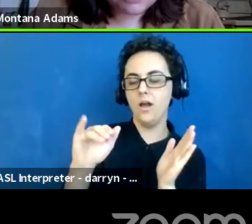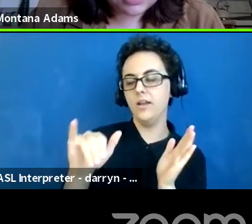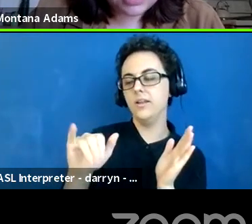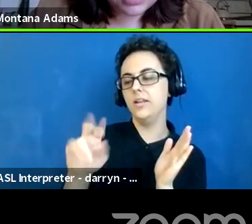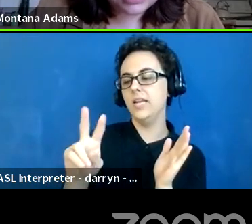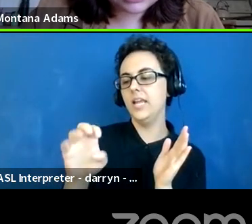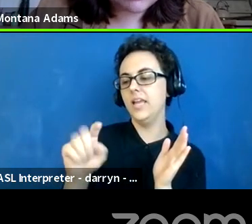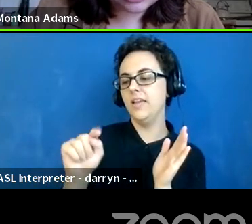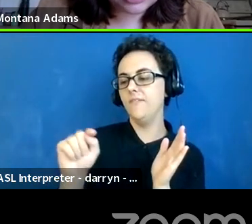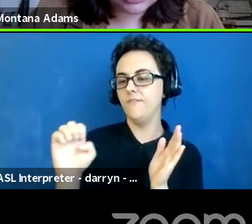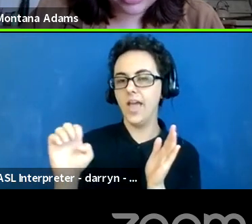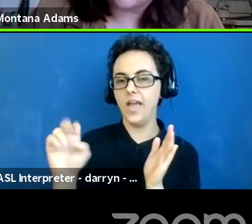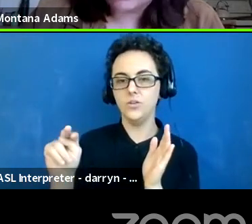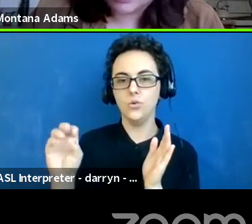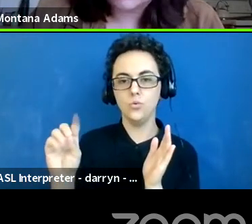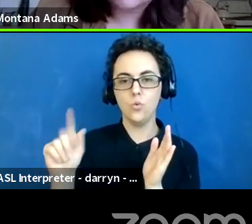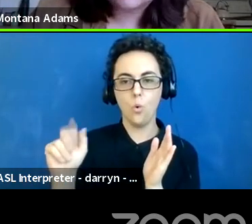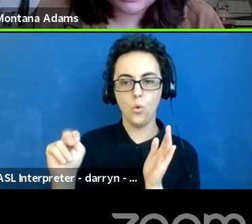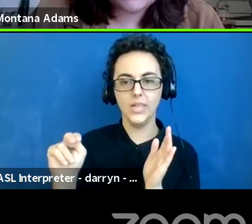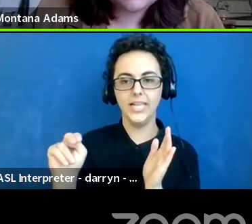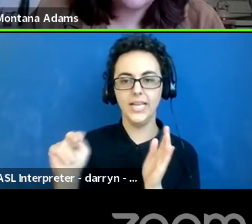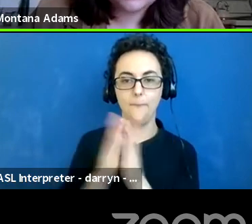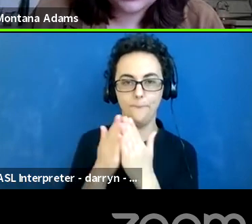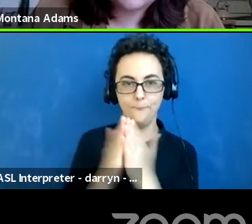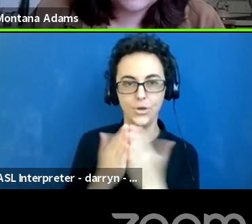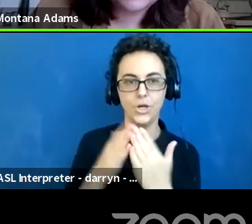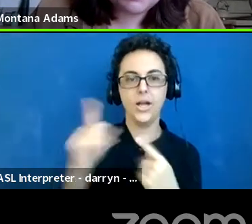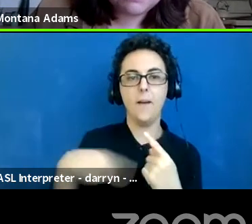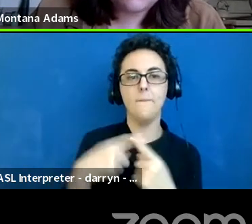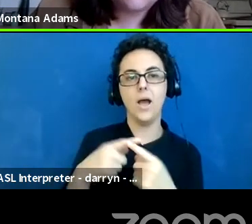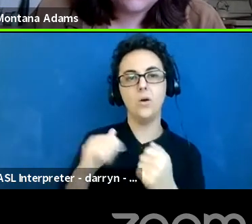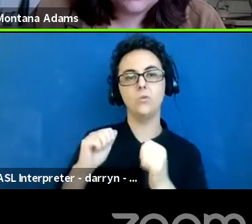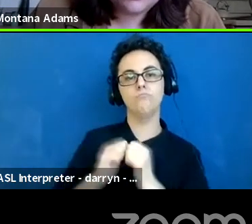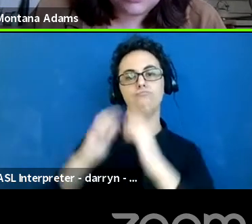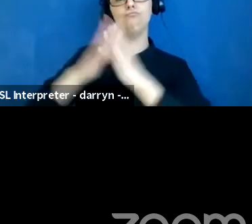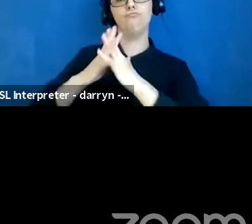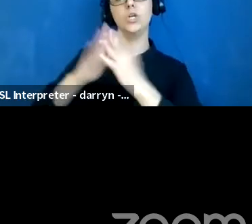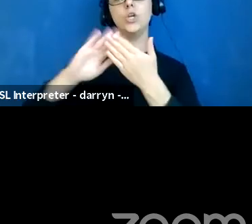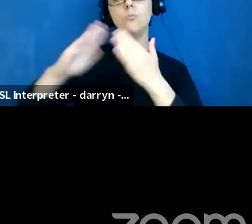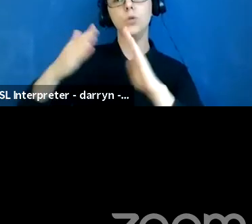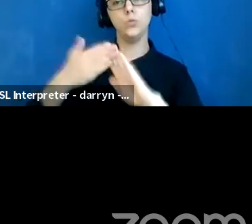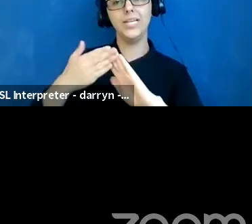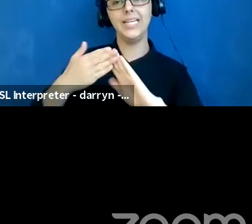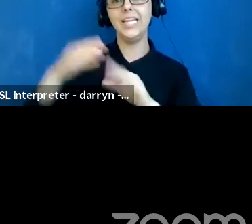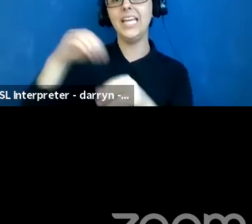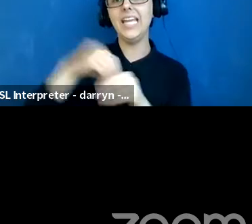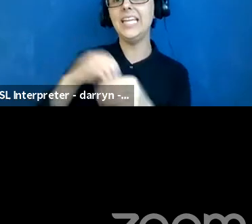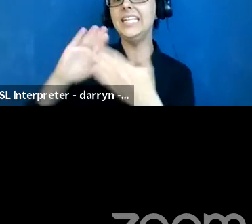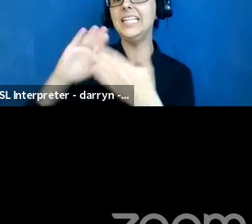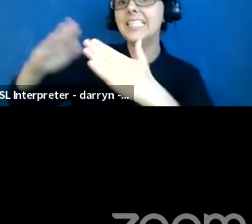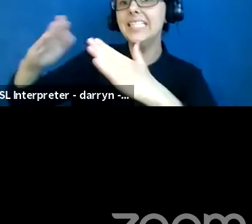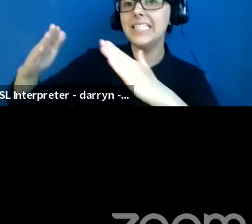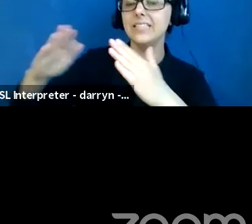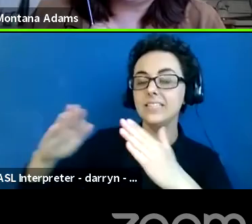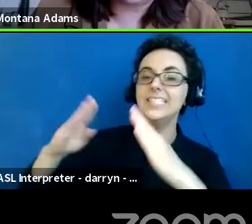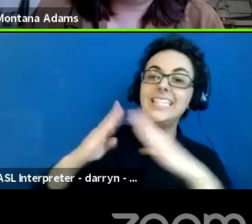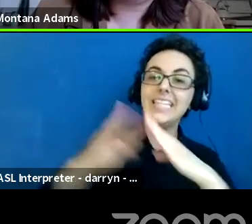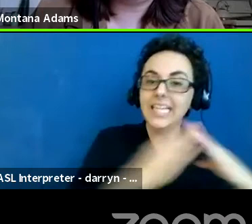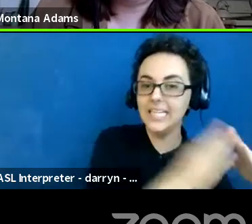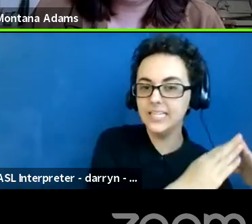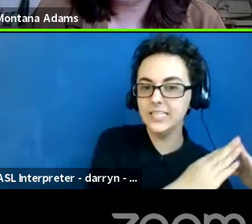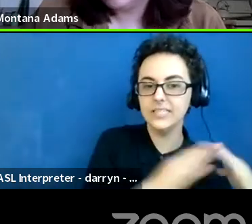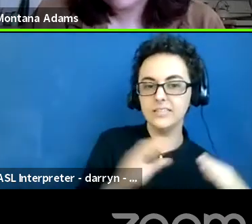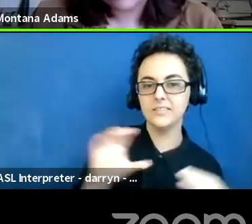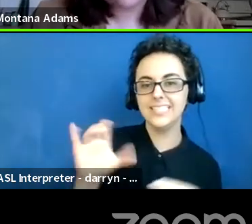creating community in especially like urbanized spaces for Indigenous people. But I feel like there's a lot